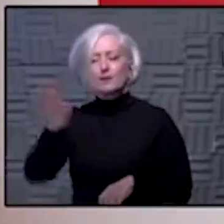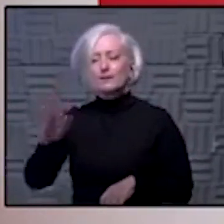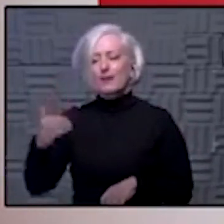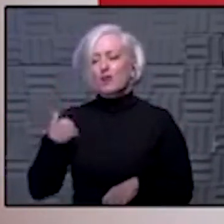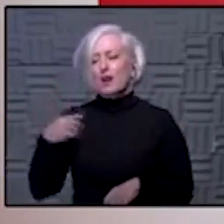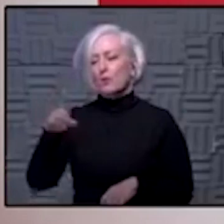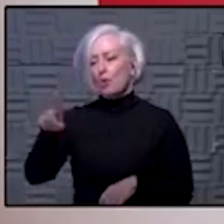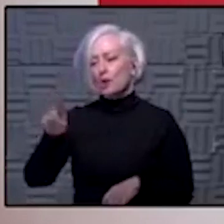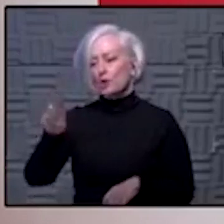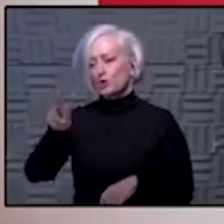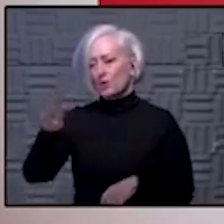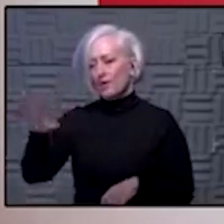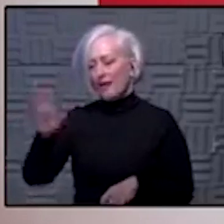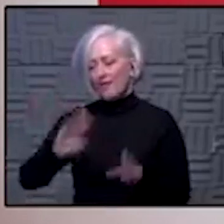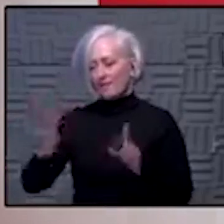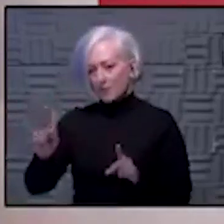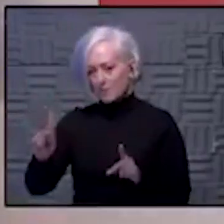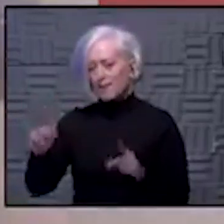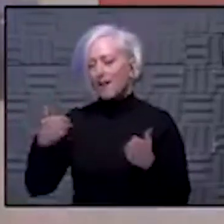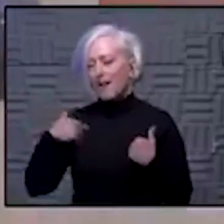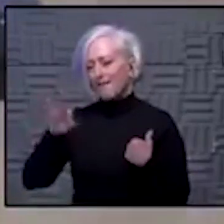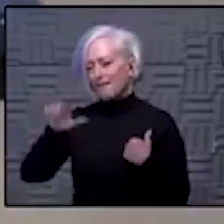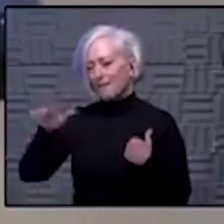patients needing to be hospitalized at the same time.